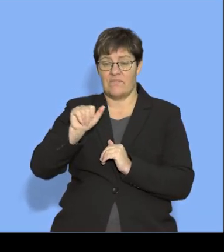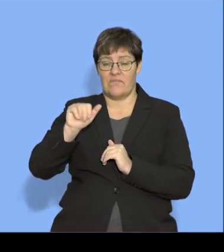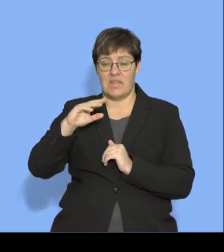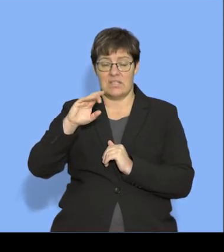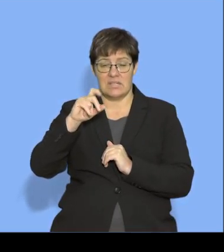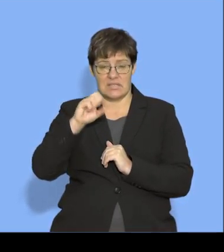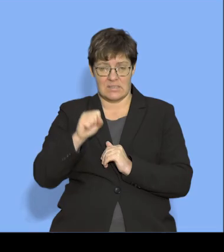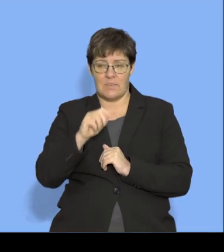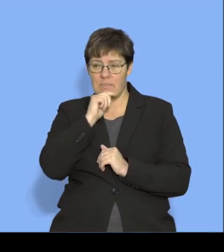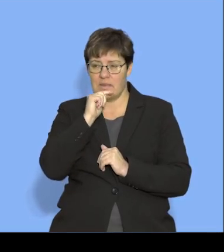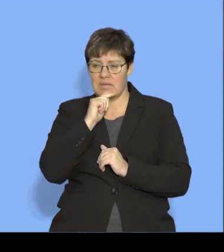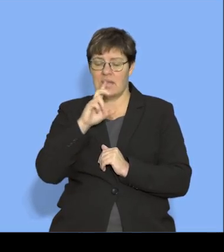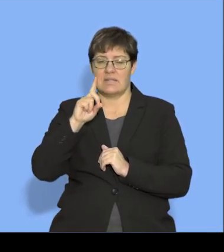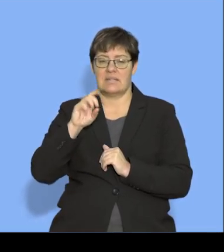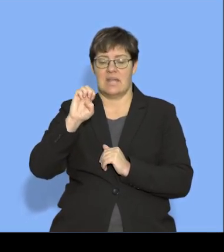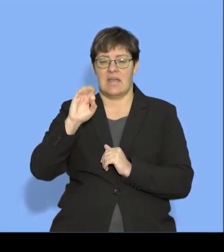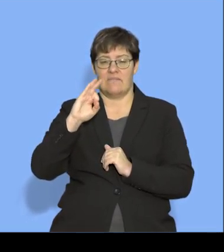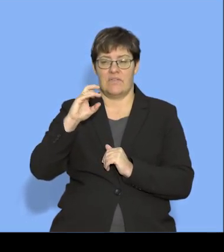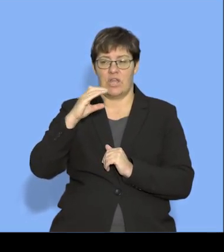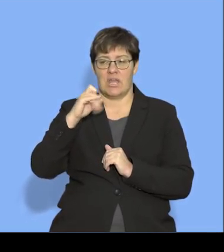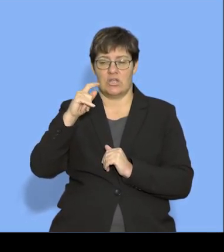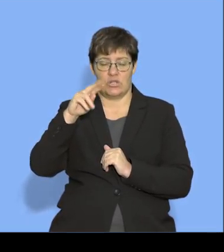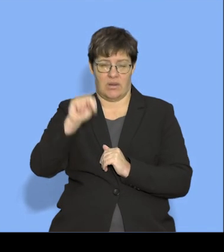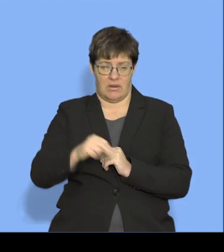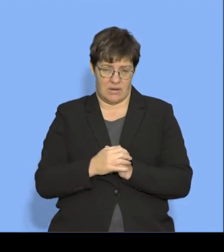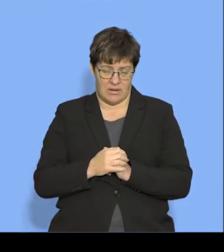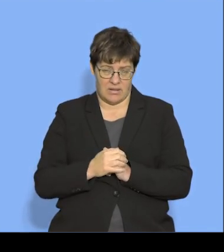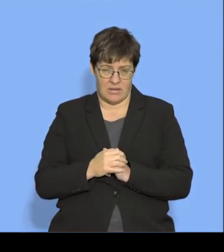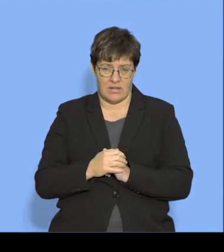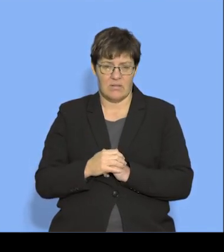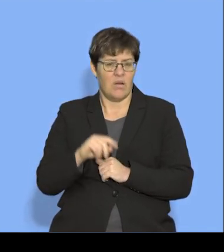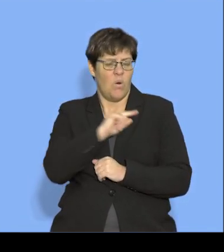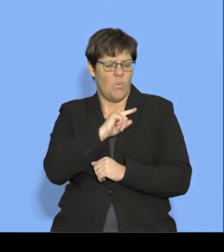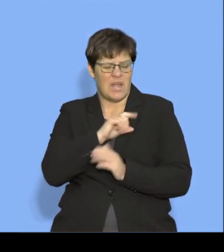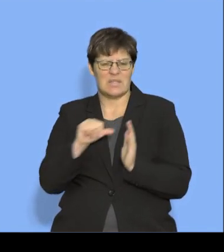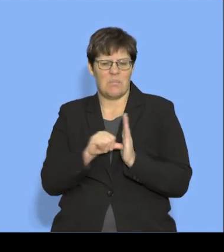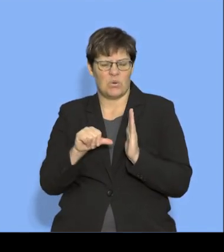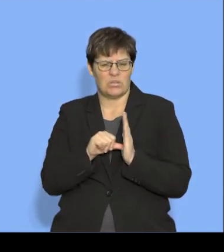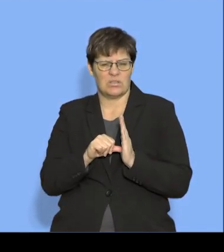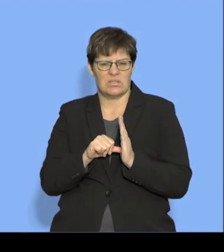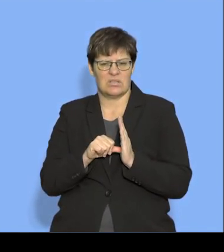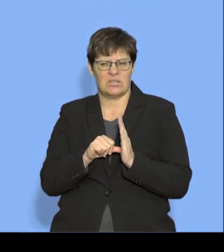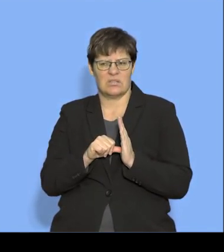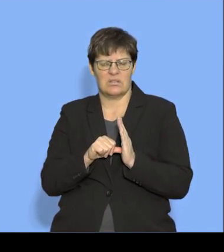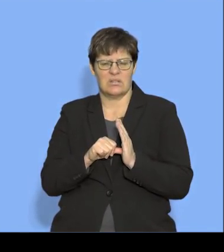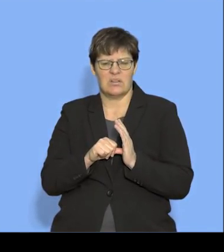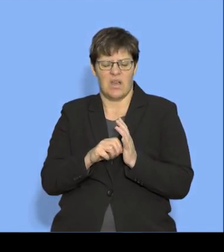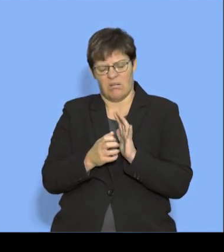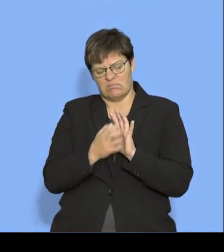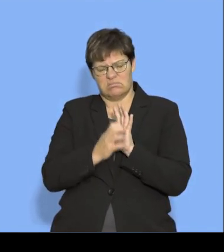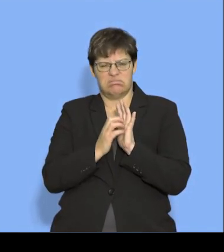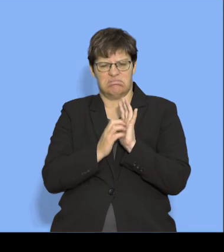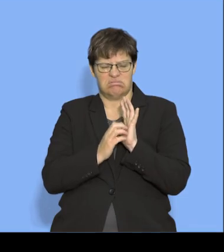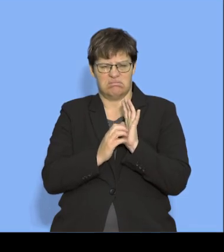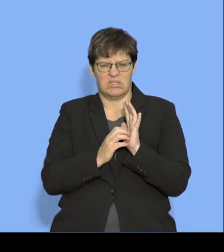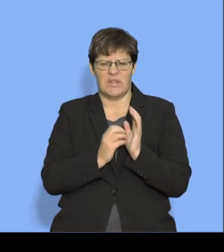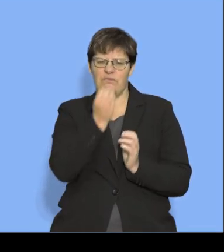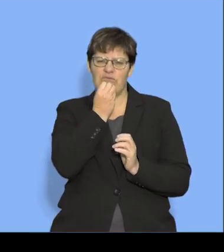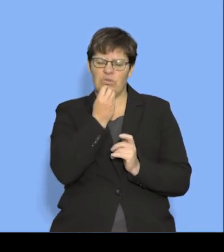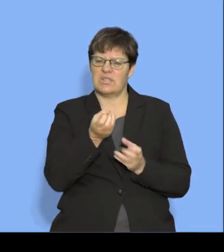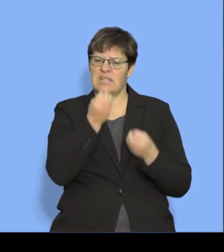feces outside the body is called defecation. Why is it important to have roughage in our